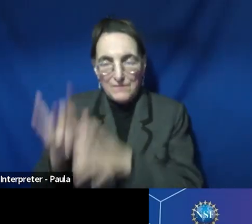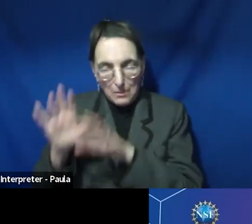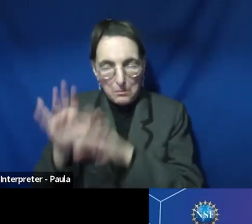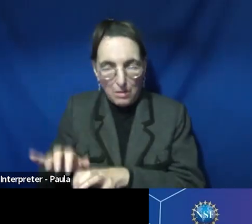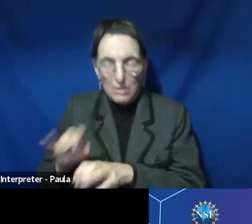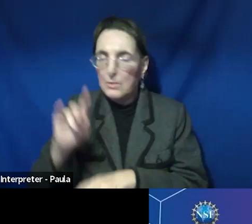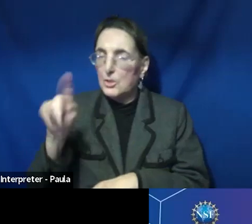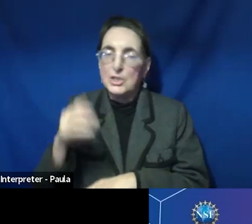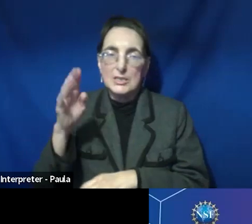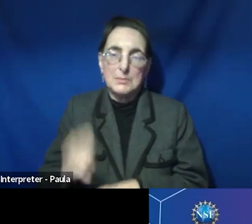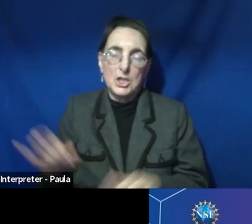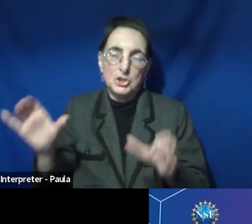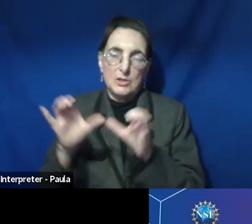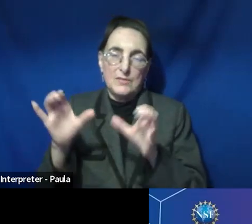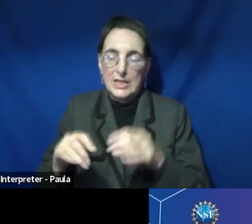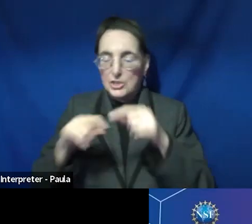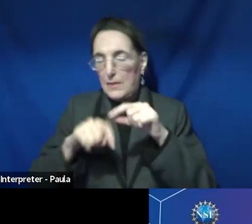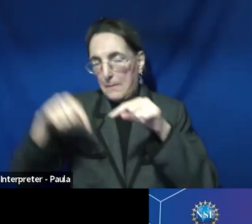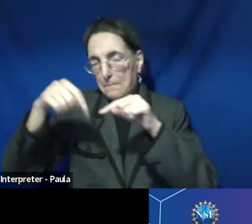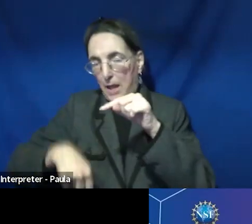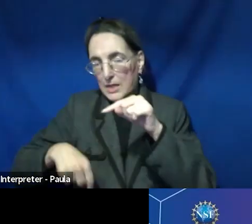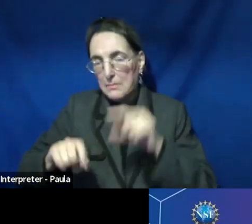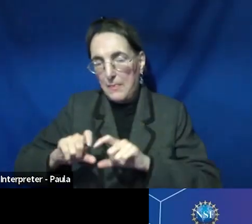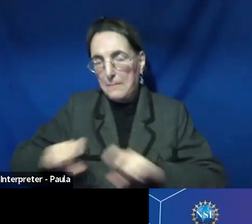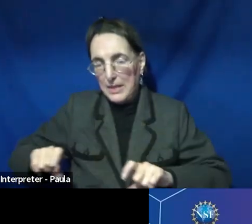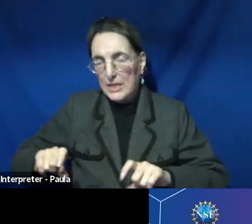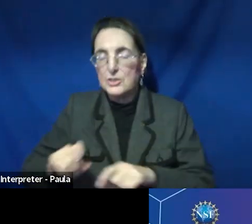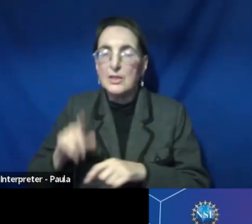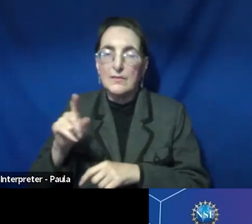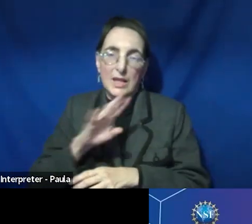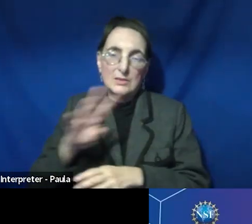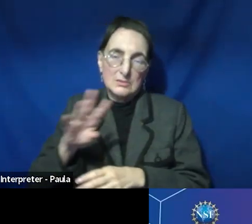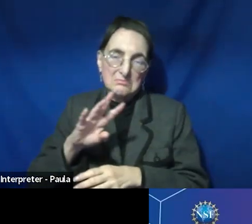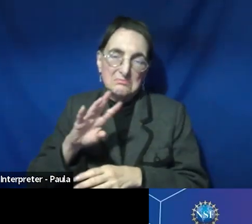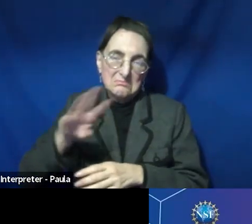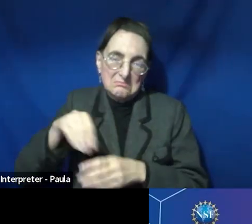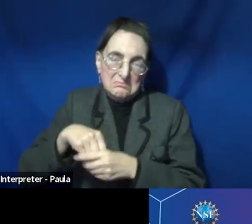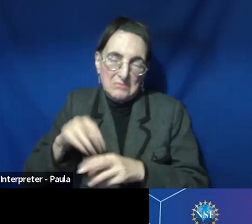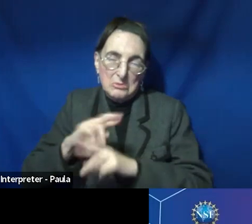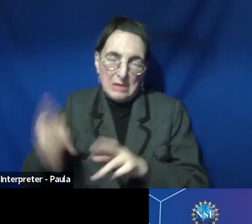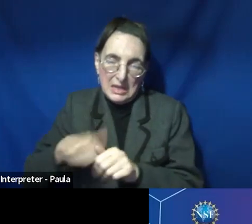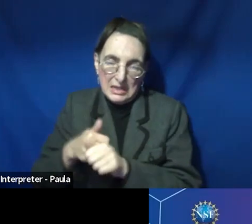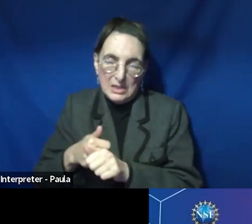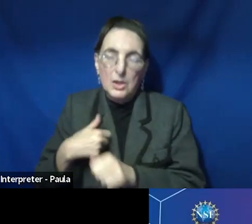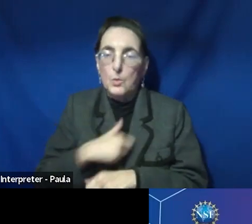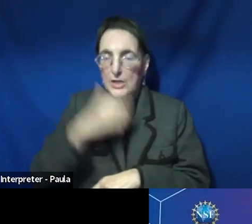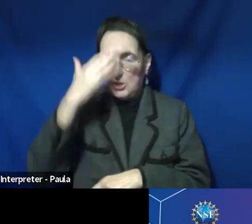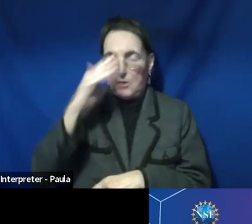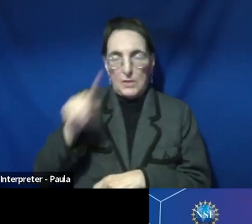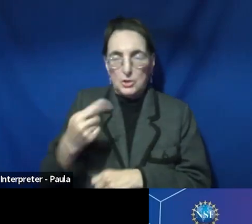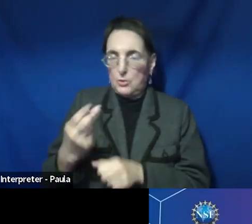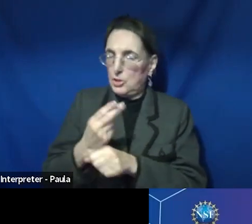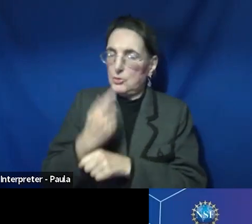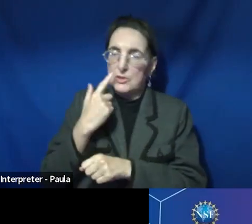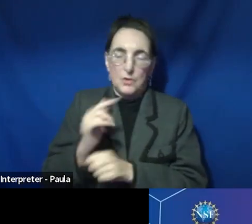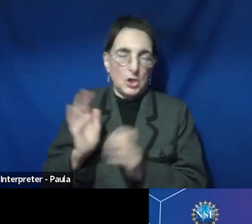a certification at the bottom of the page. So that will come with it. And we know that that will only be used for a small amount of